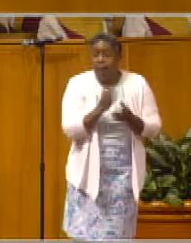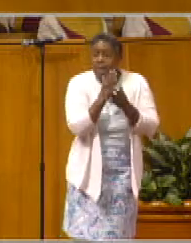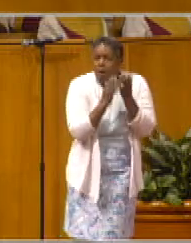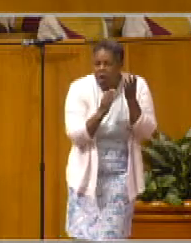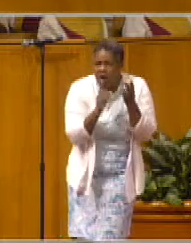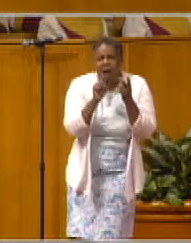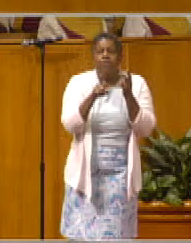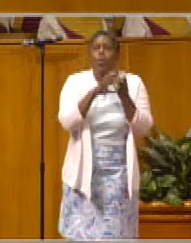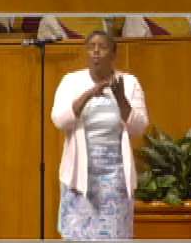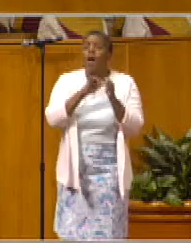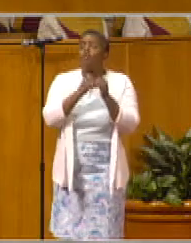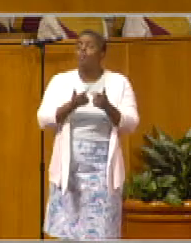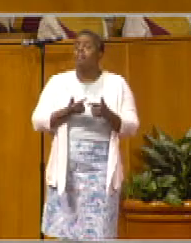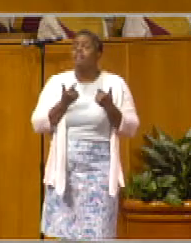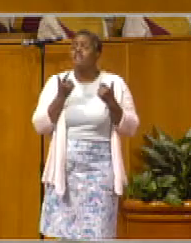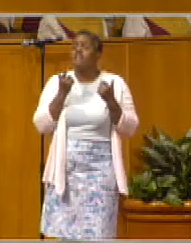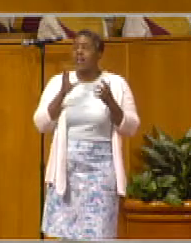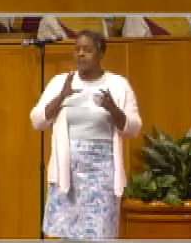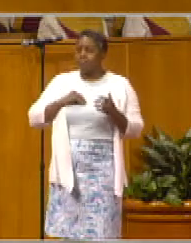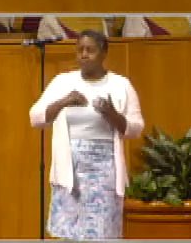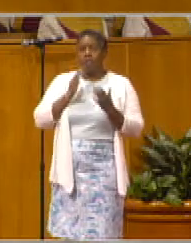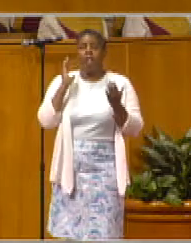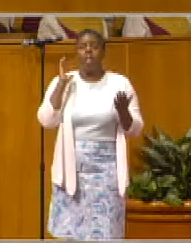You got to learn to live with less.